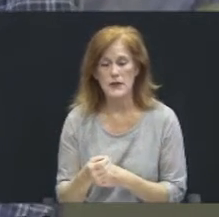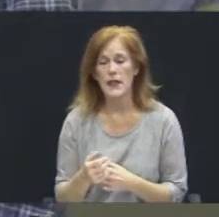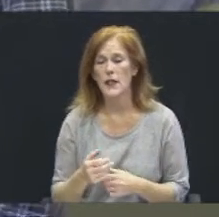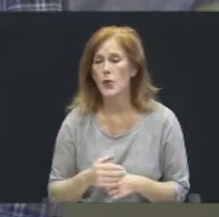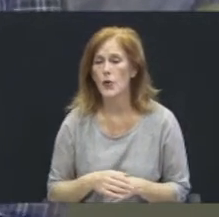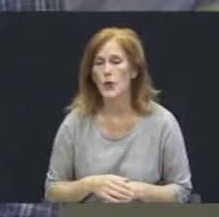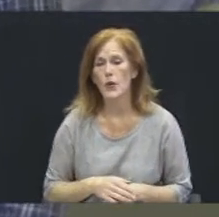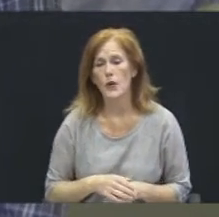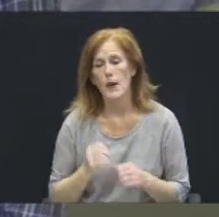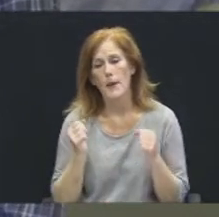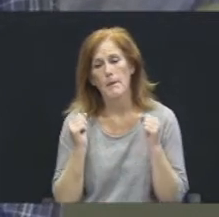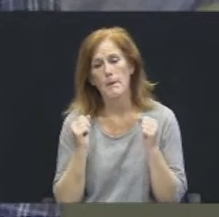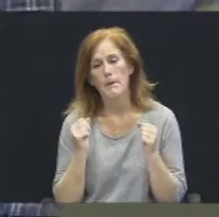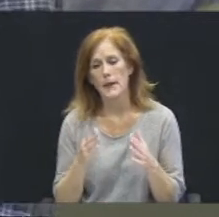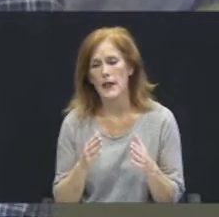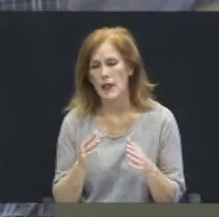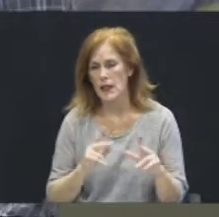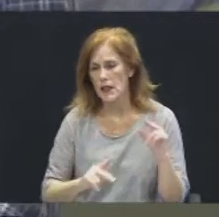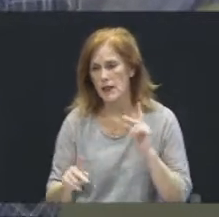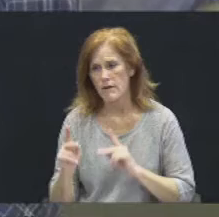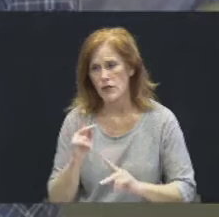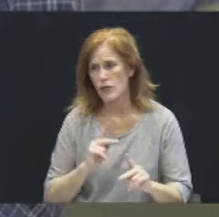a lot of individuals who